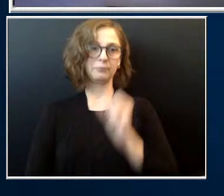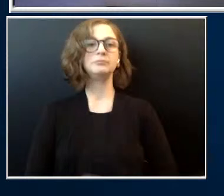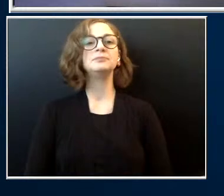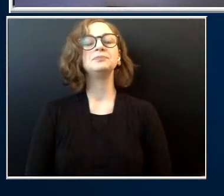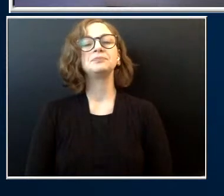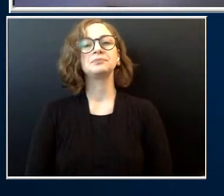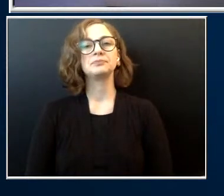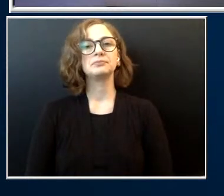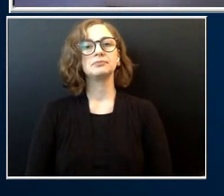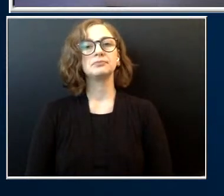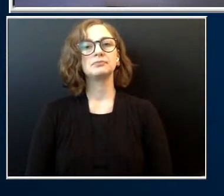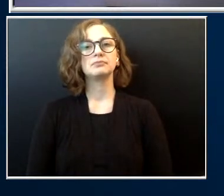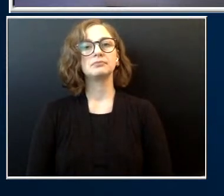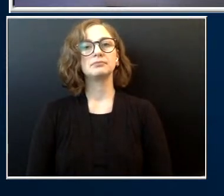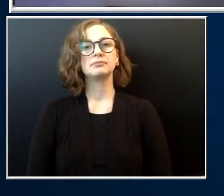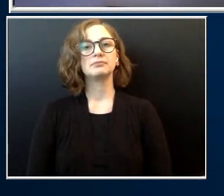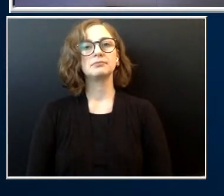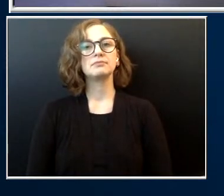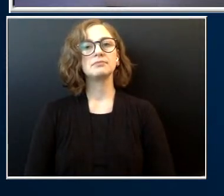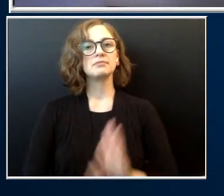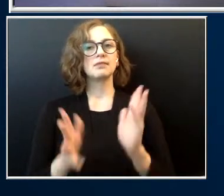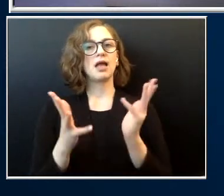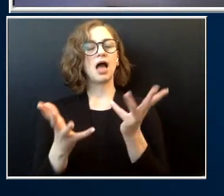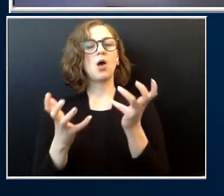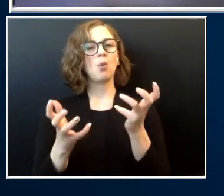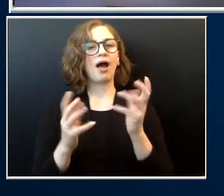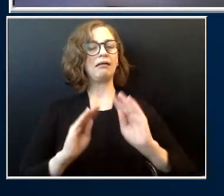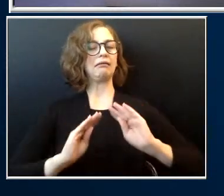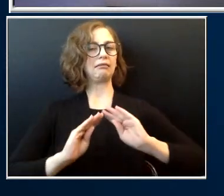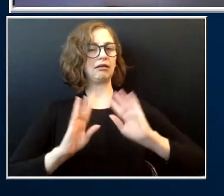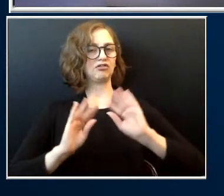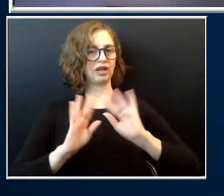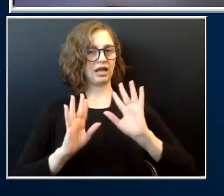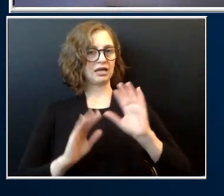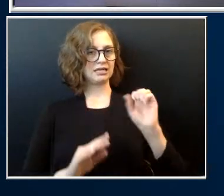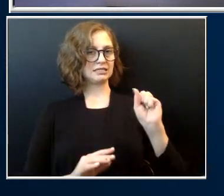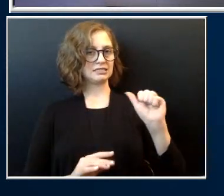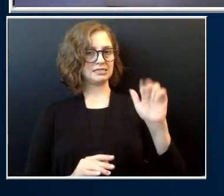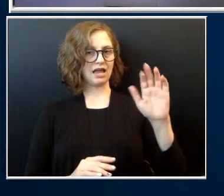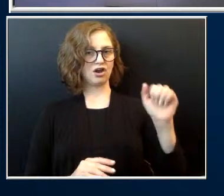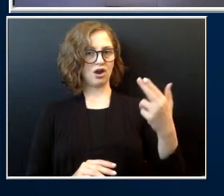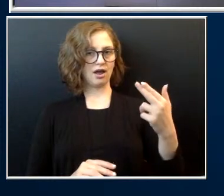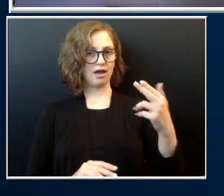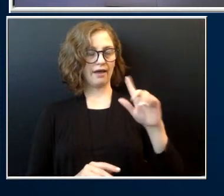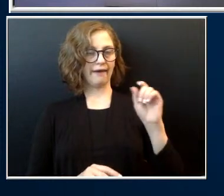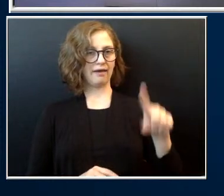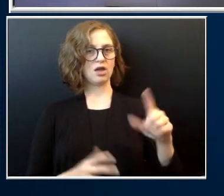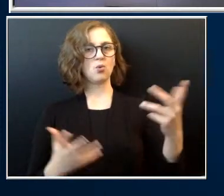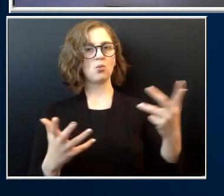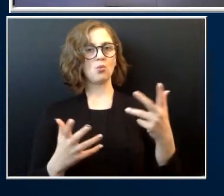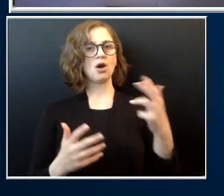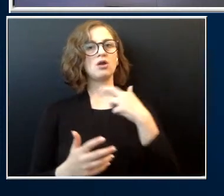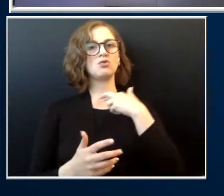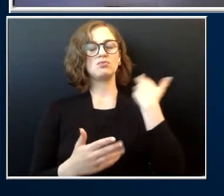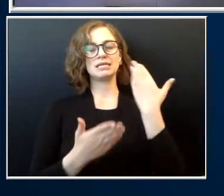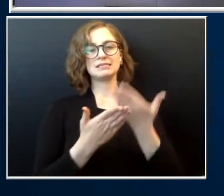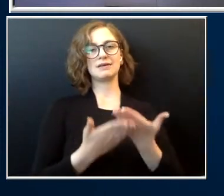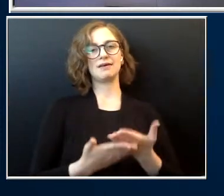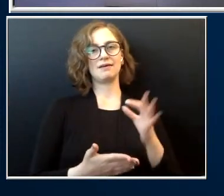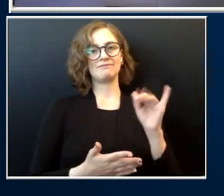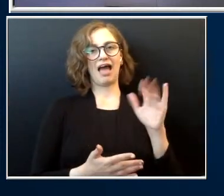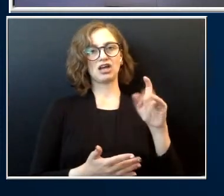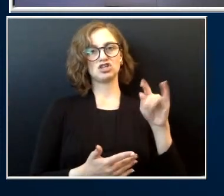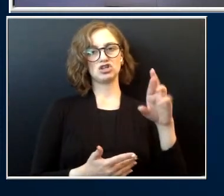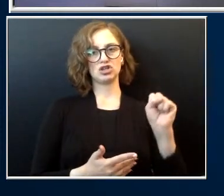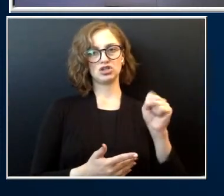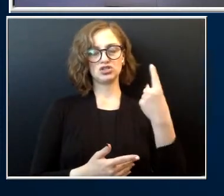And then I just want to get some clarification. Sarah asked, what are the risk factors for breast cancer? And do